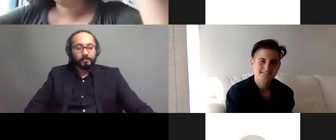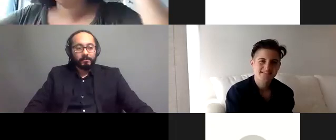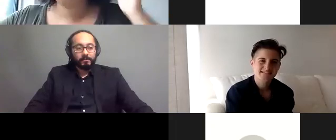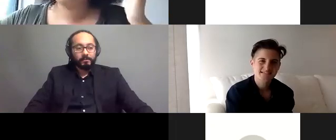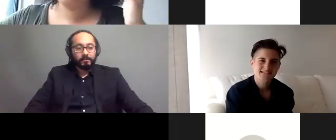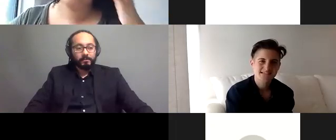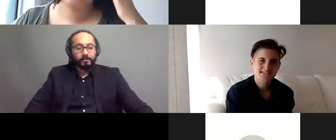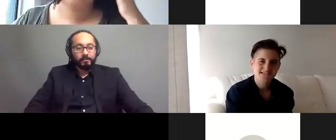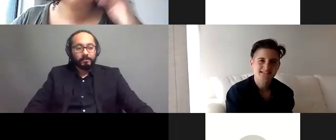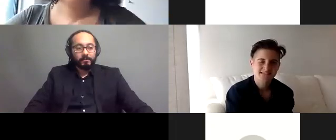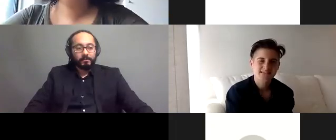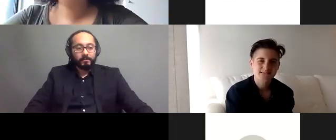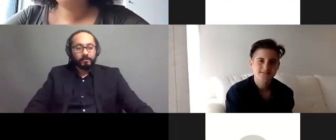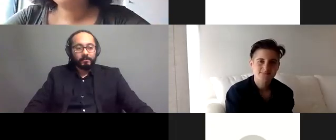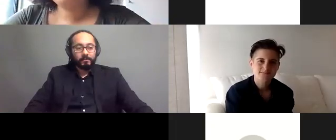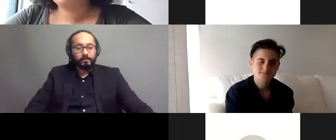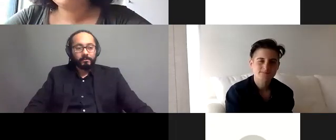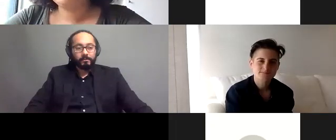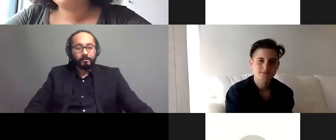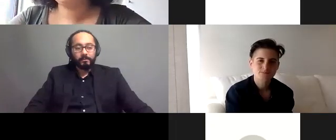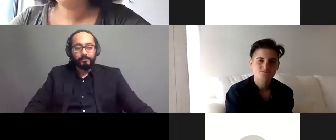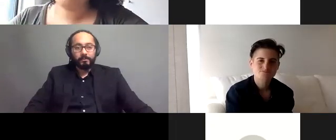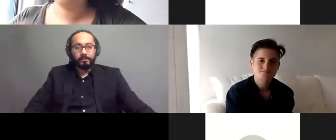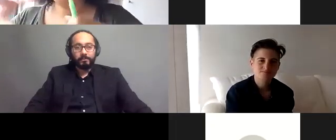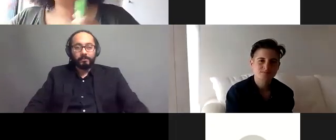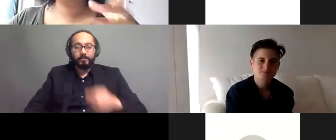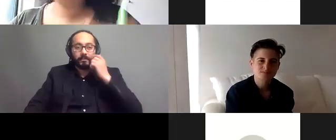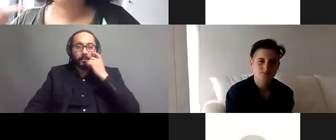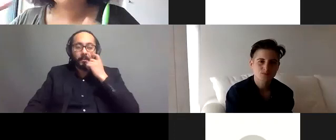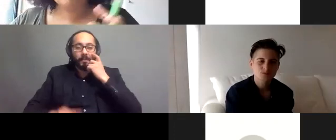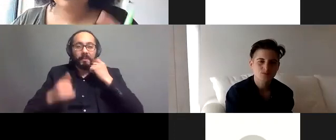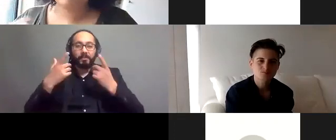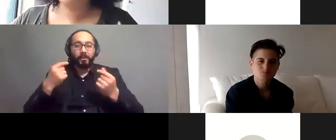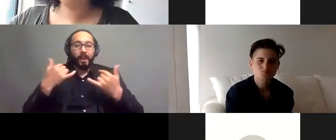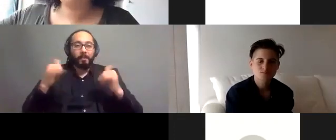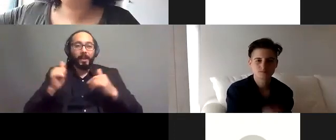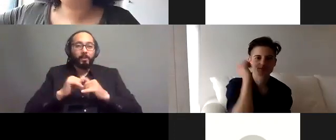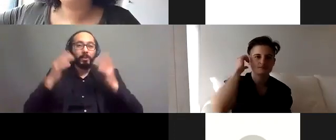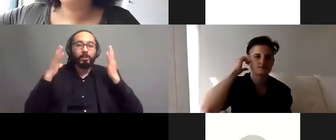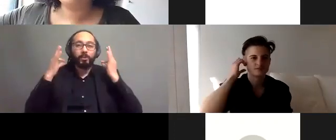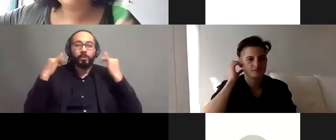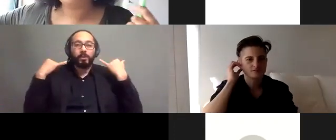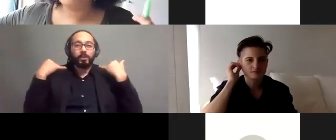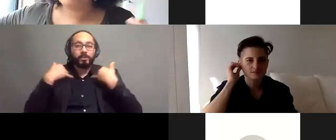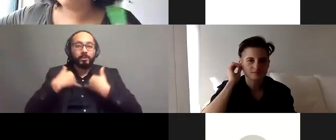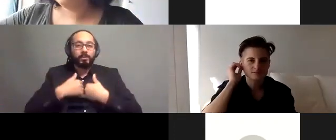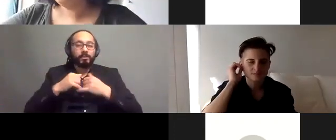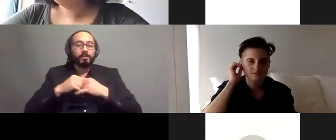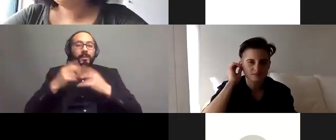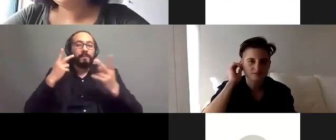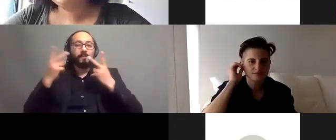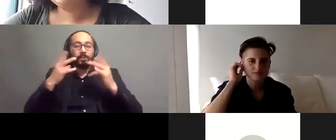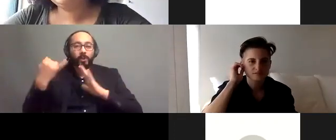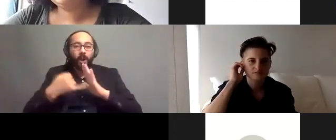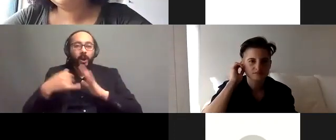lot of like cool things, and you know, I'm playing with jewelry and doing more visual art, and I made a film, and that's cool.